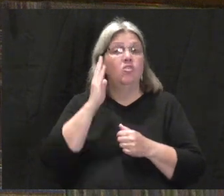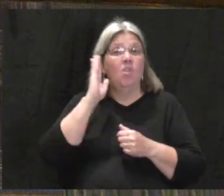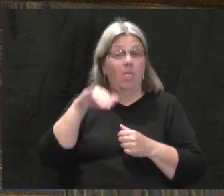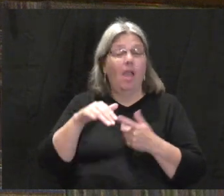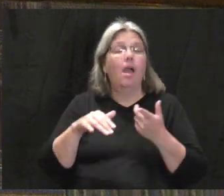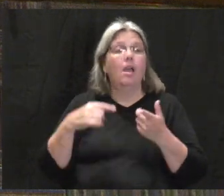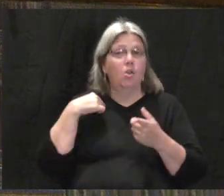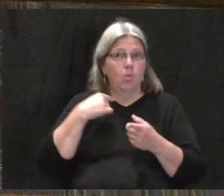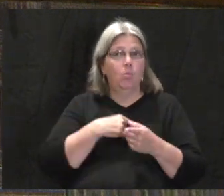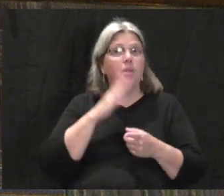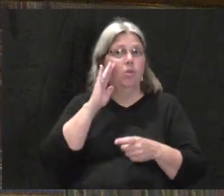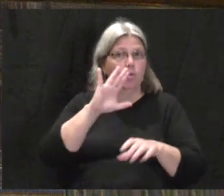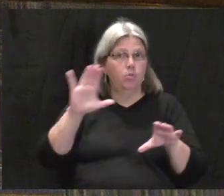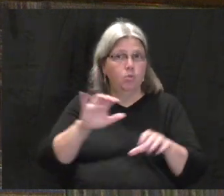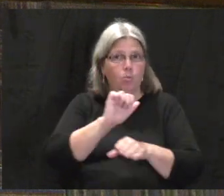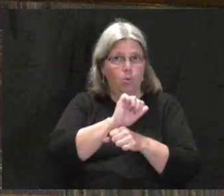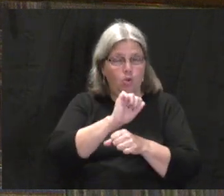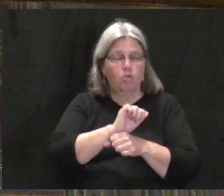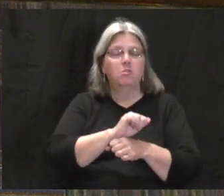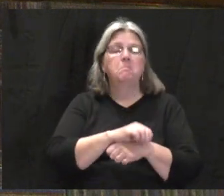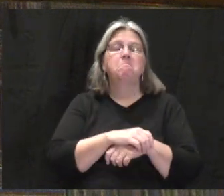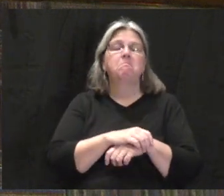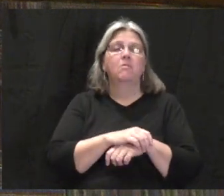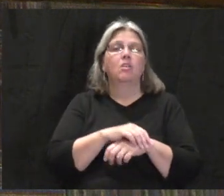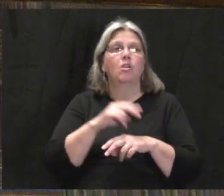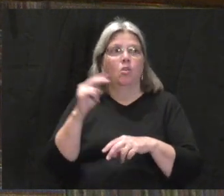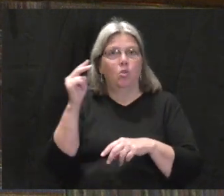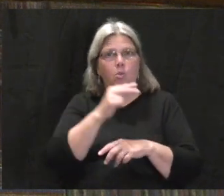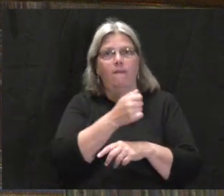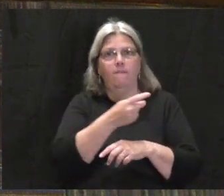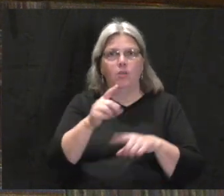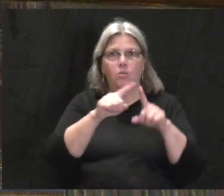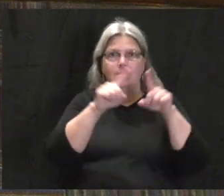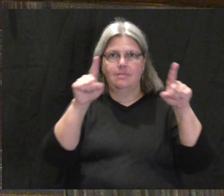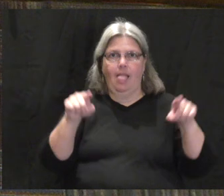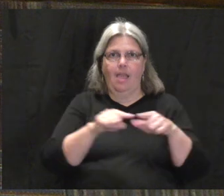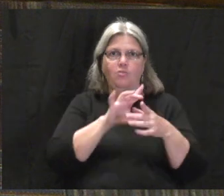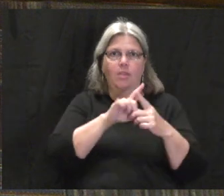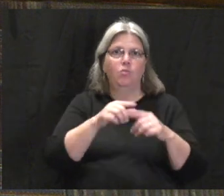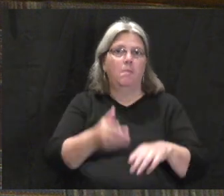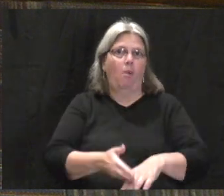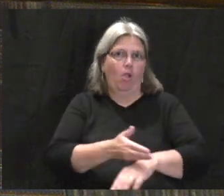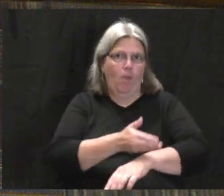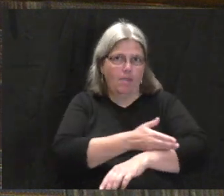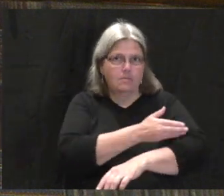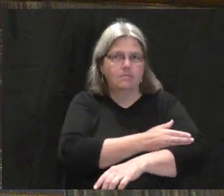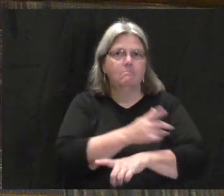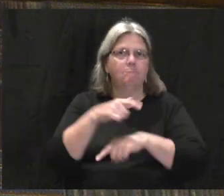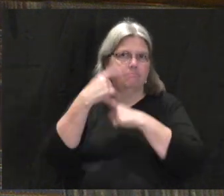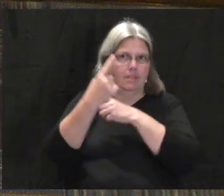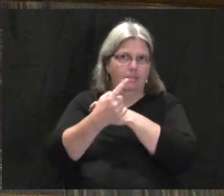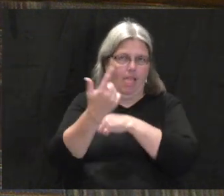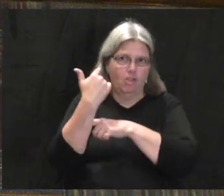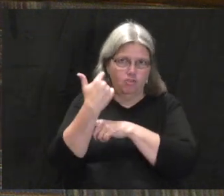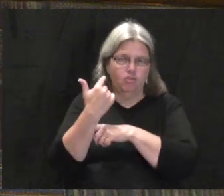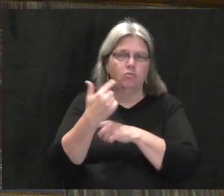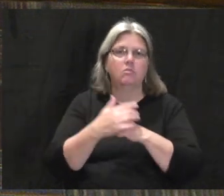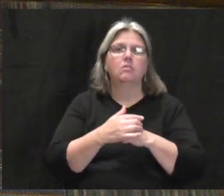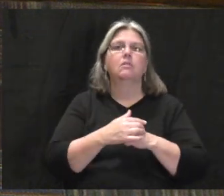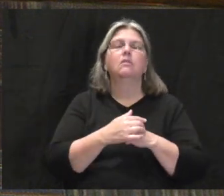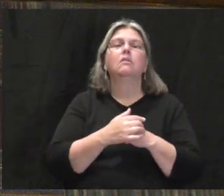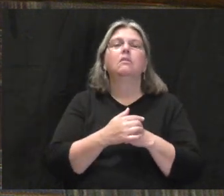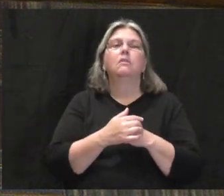do some work. We're going to look at some slides about the progress that we have achieved over the last year, and hopefully